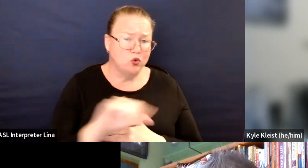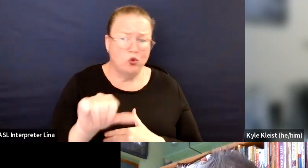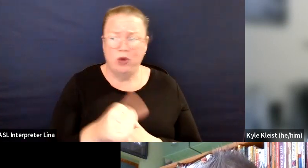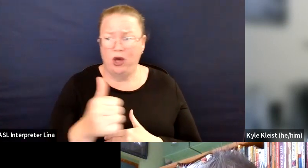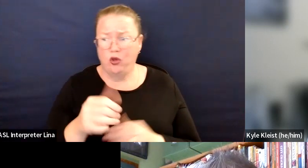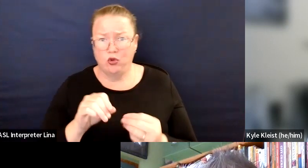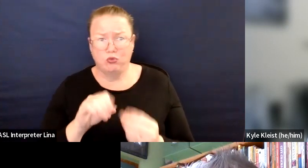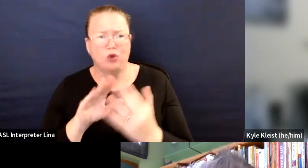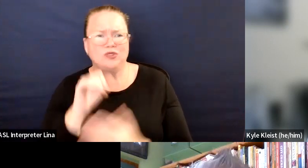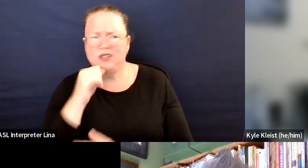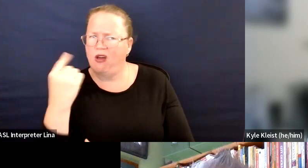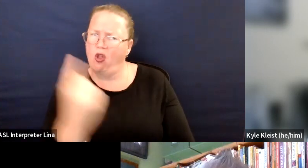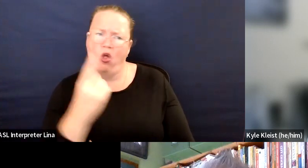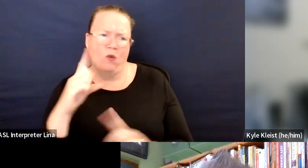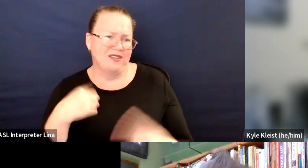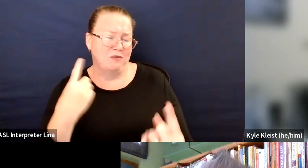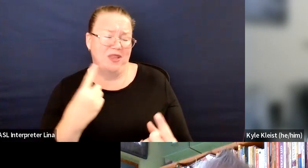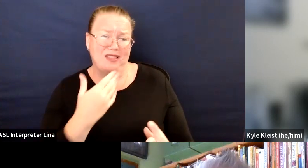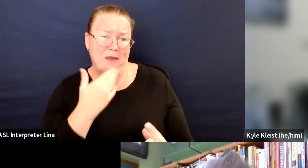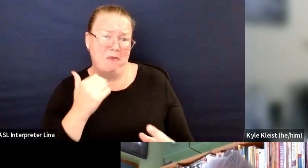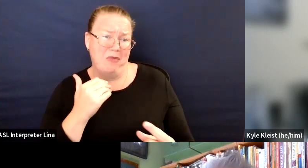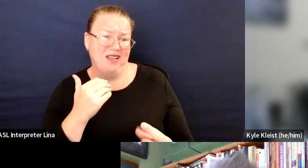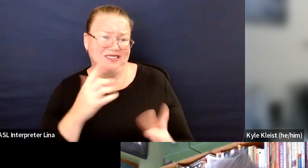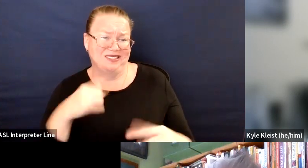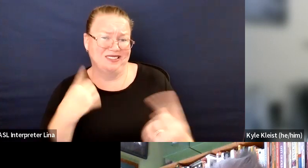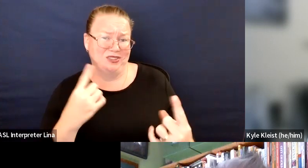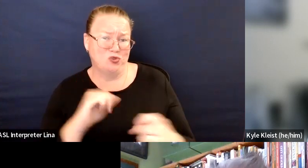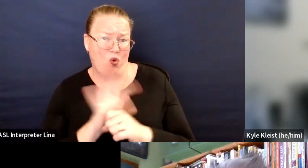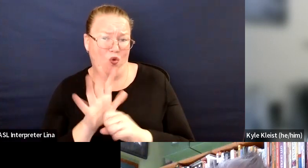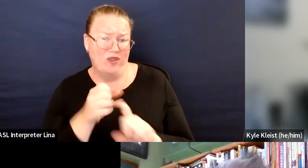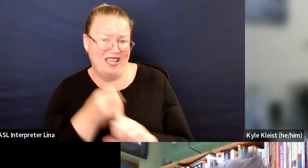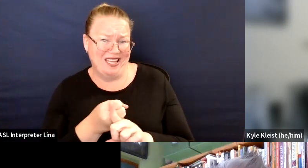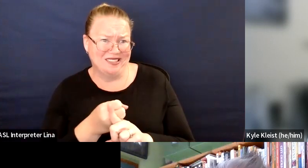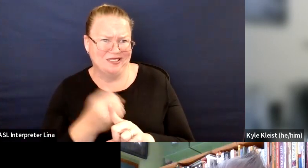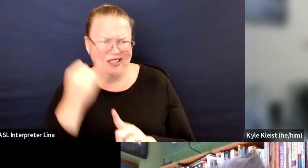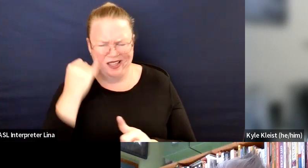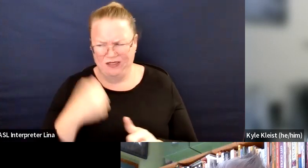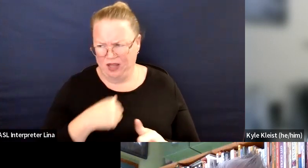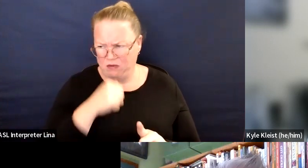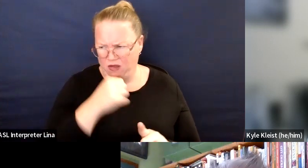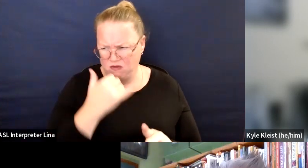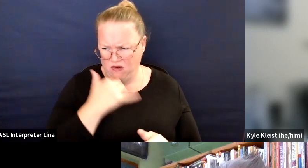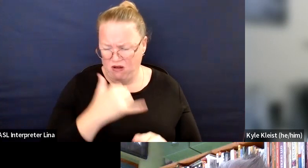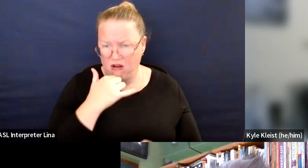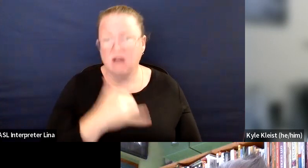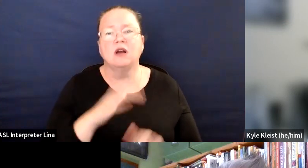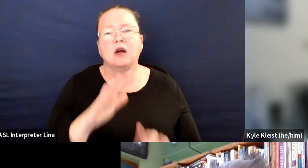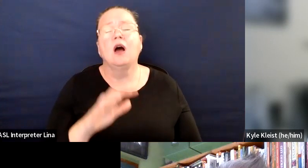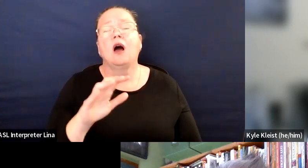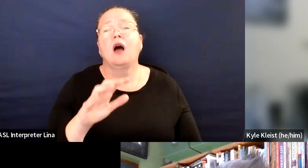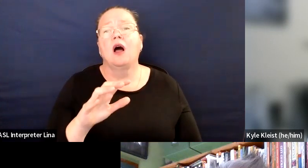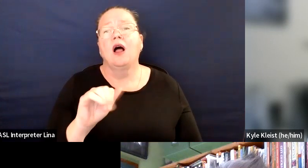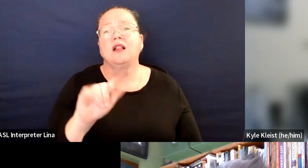not always been the best since COVID, if I'm not mistaken. Alliance,